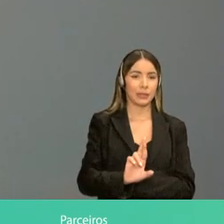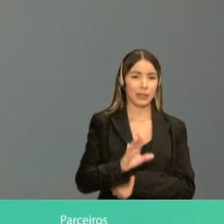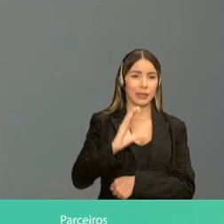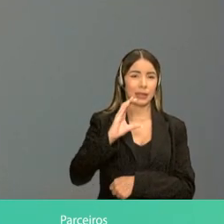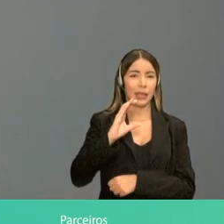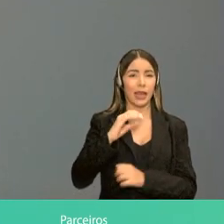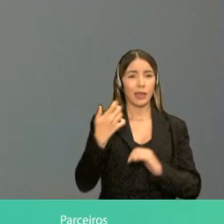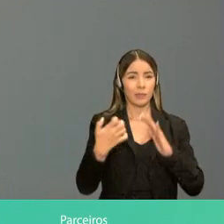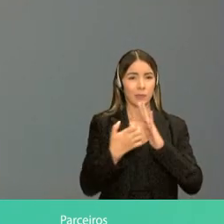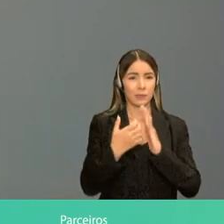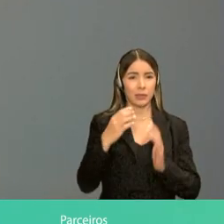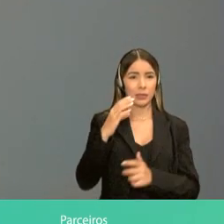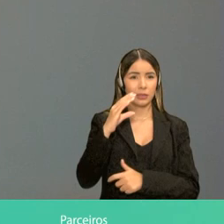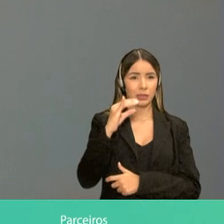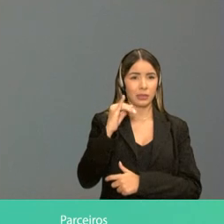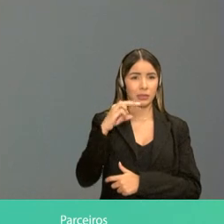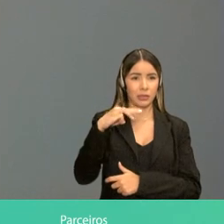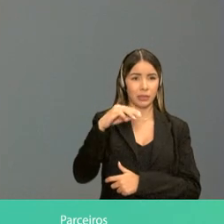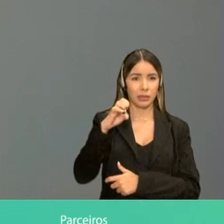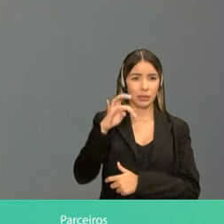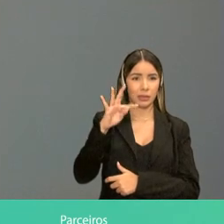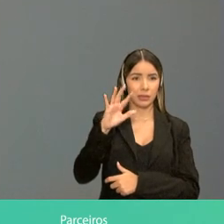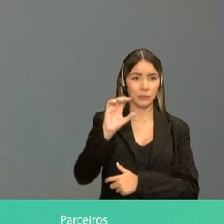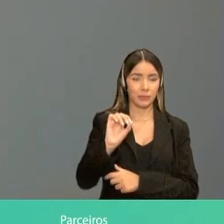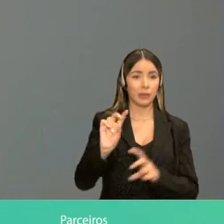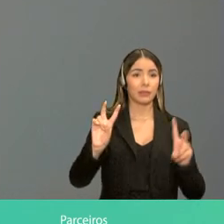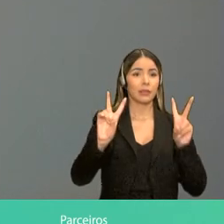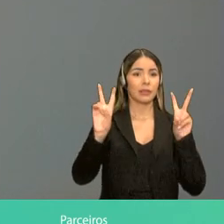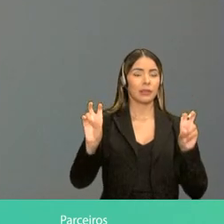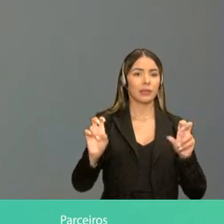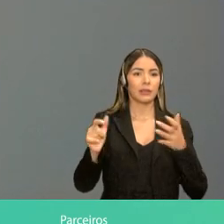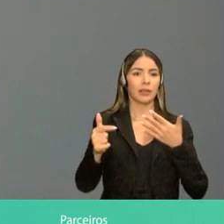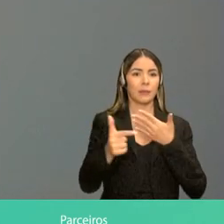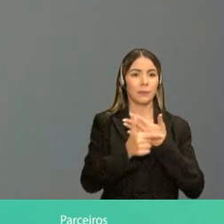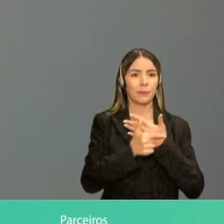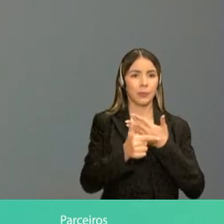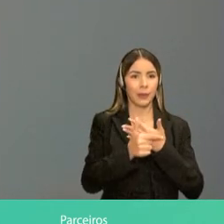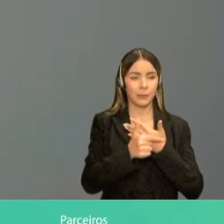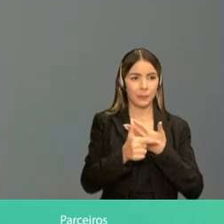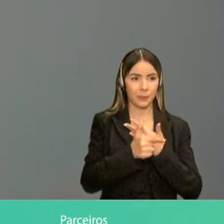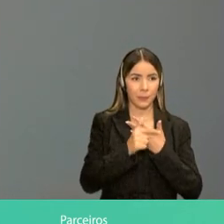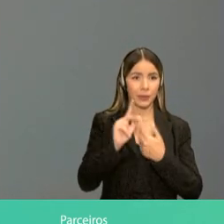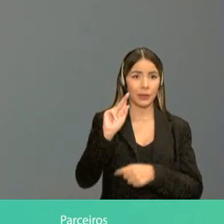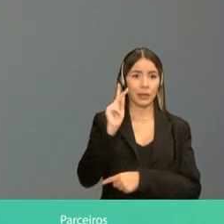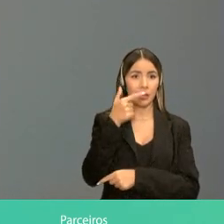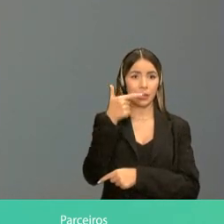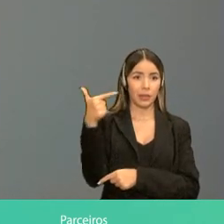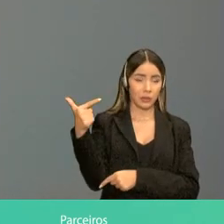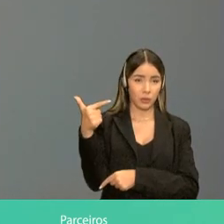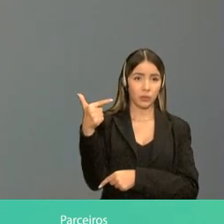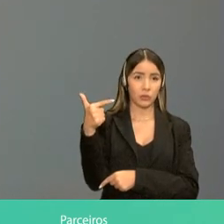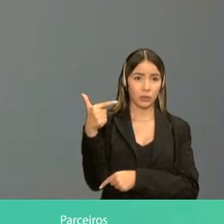Cimentos, the role of green hydrogen in the cement